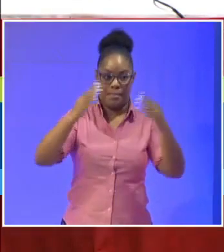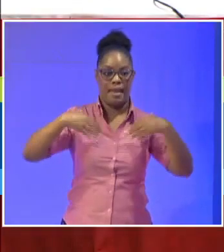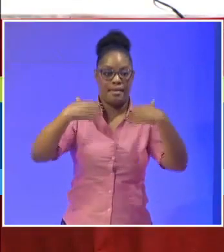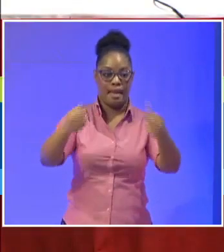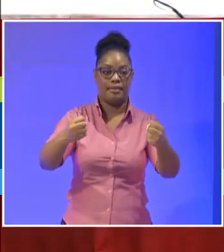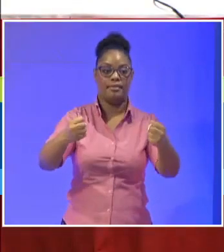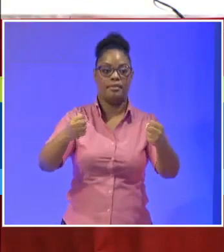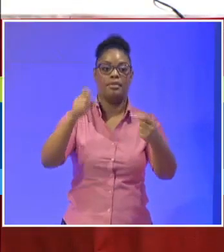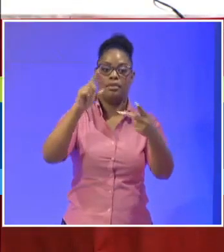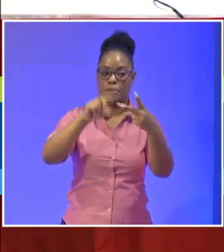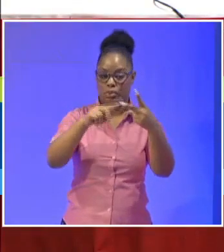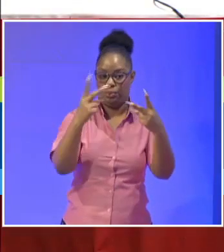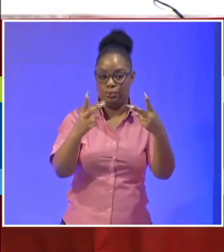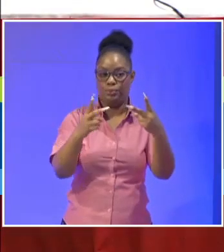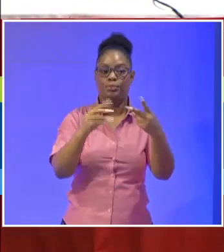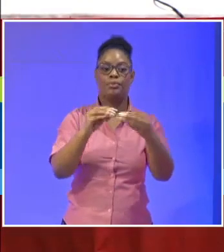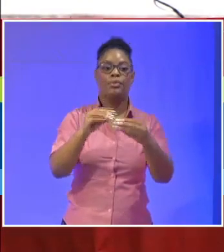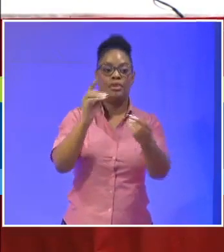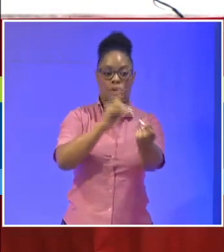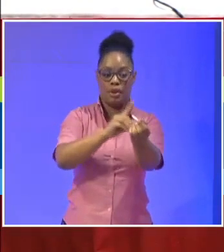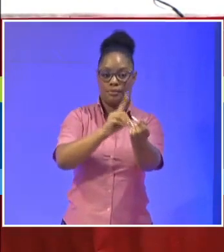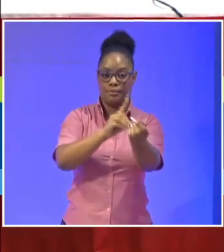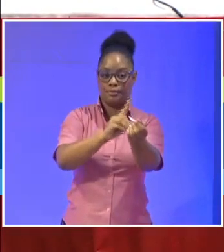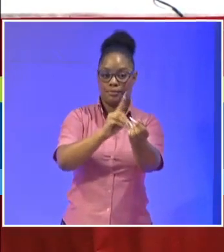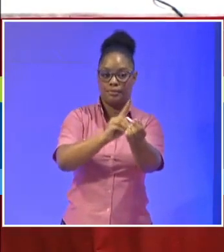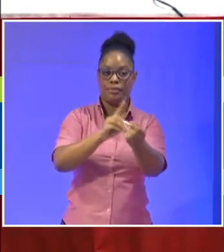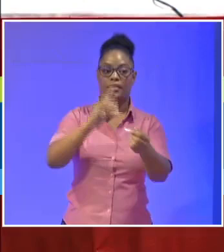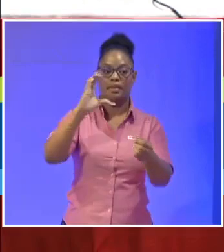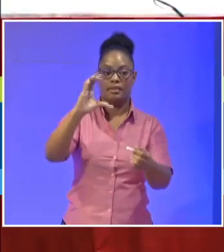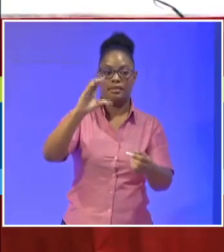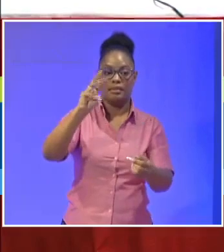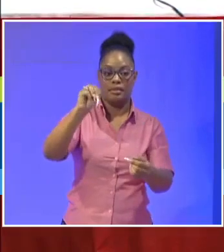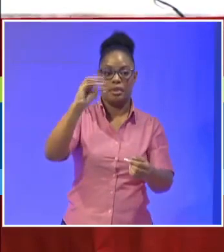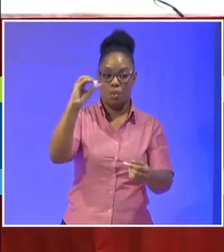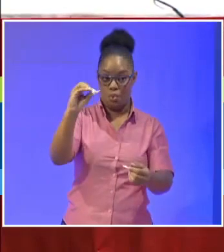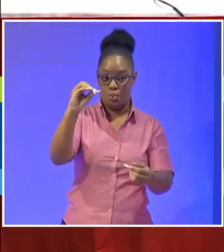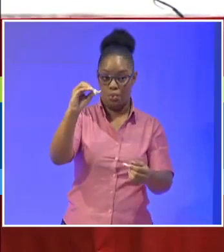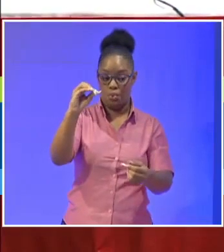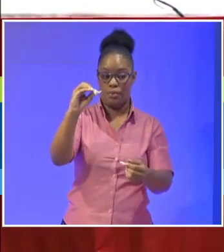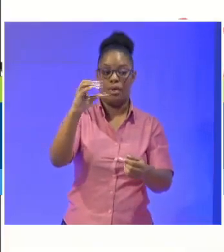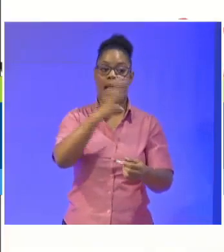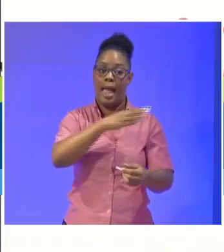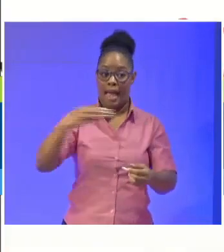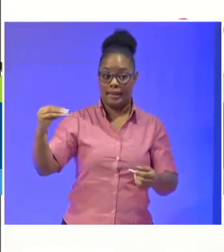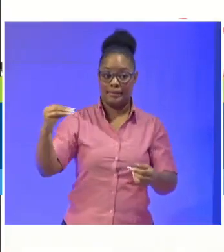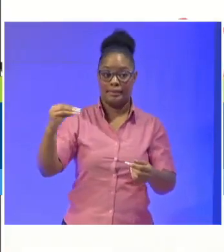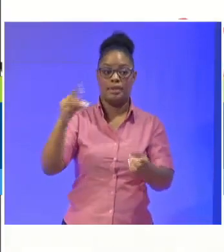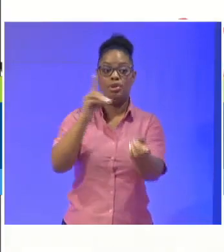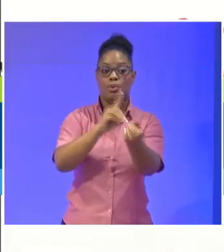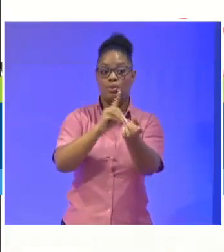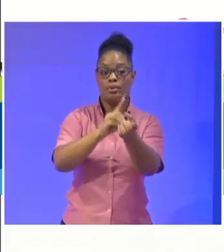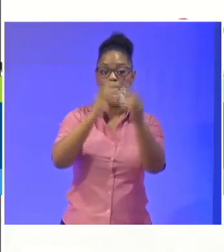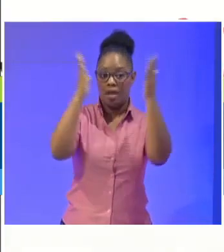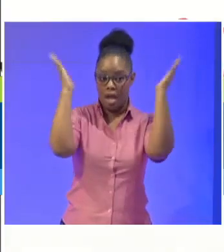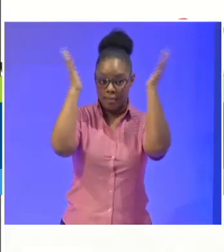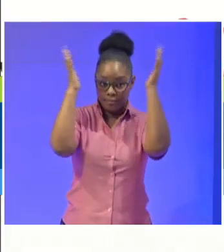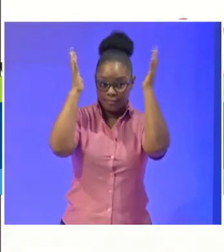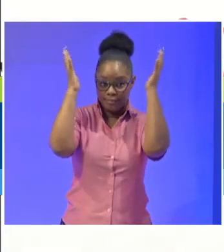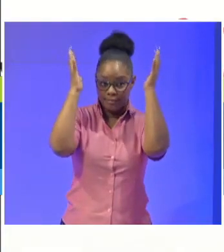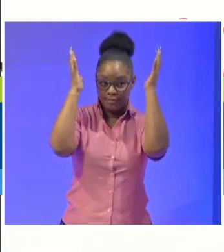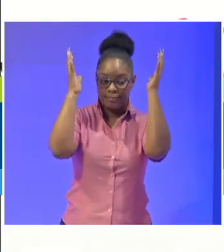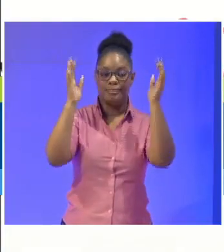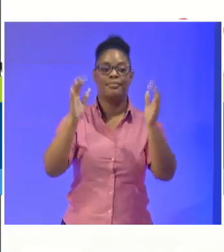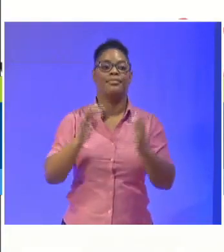Health, Dr. Roshan Parasram, Chief Medical Officer, and Dr. Avery Hinds, Technical